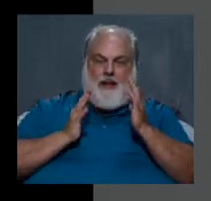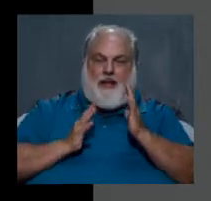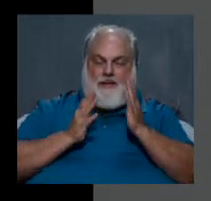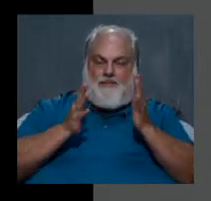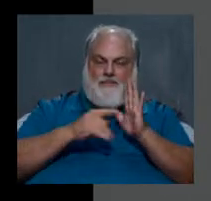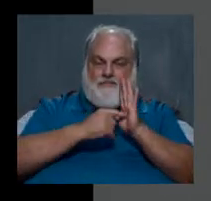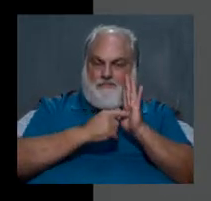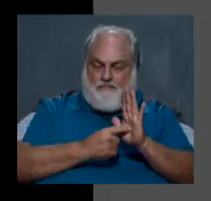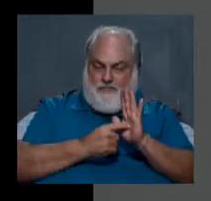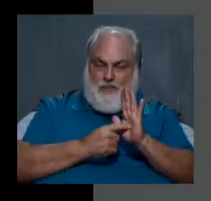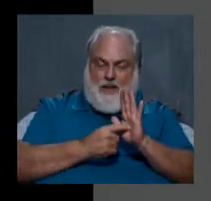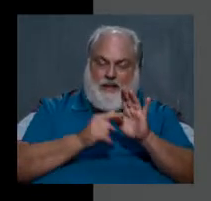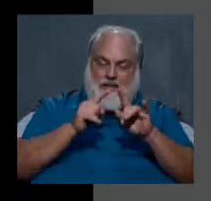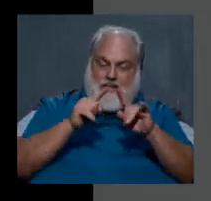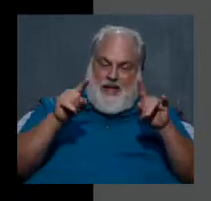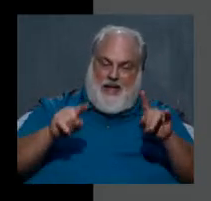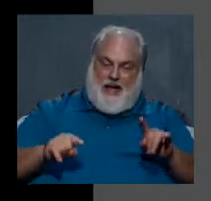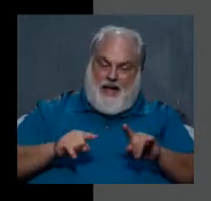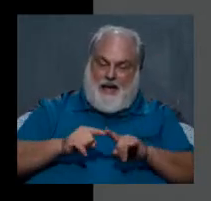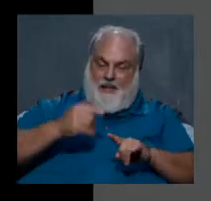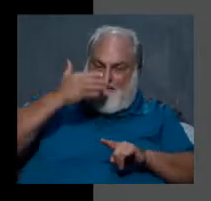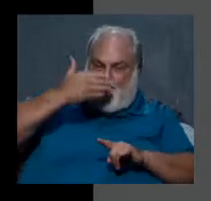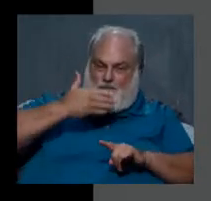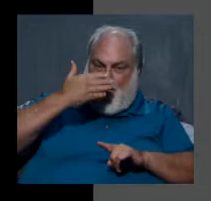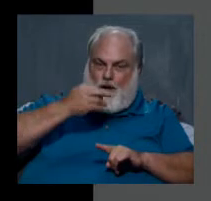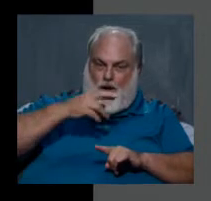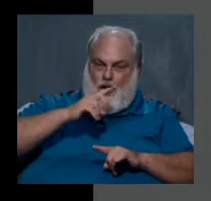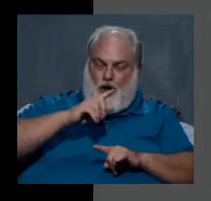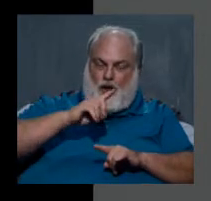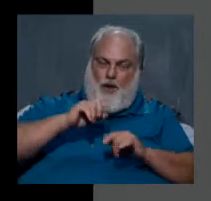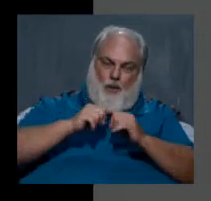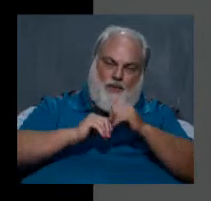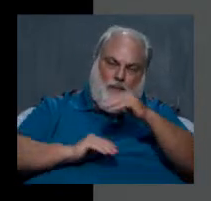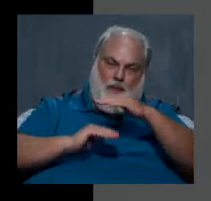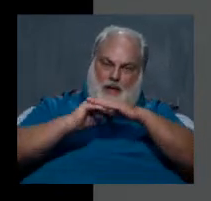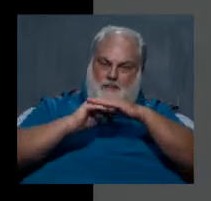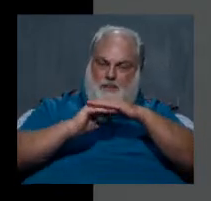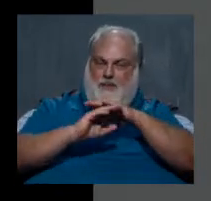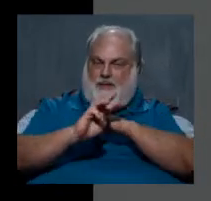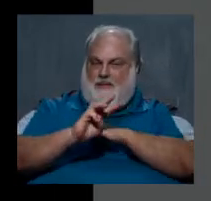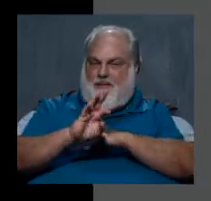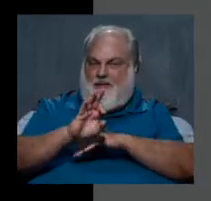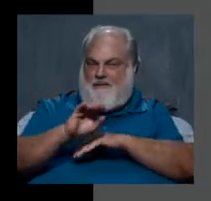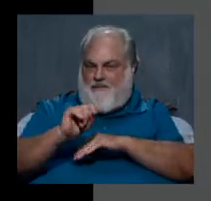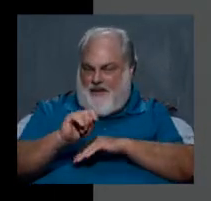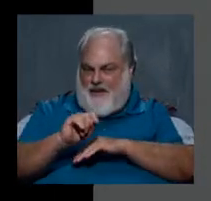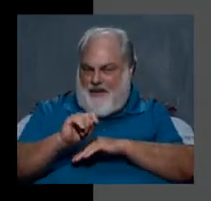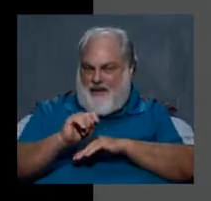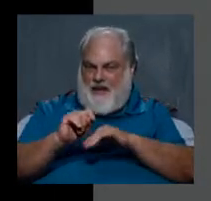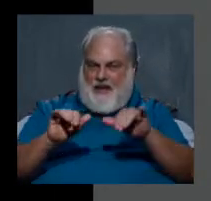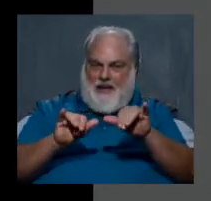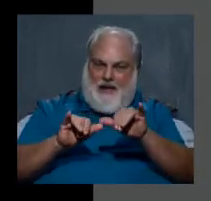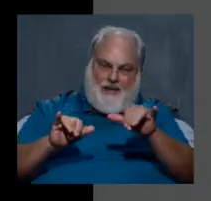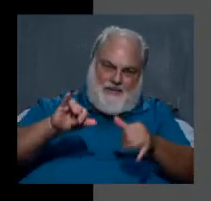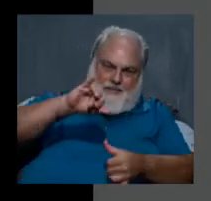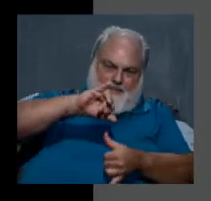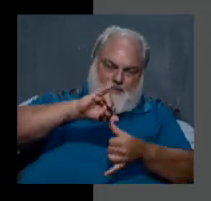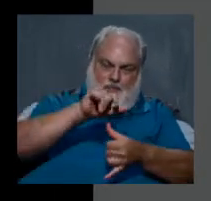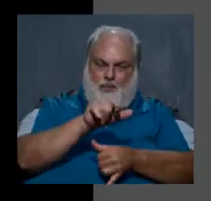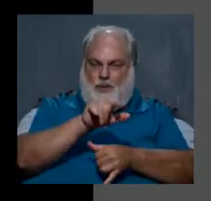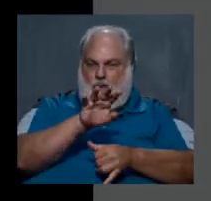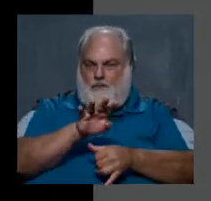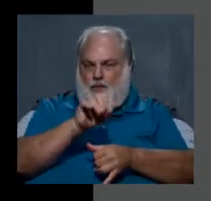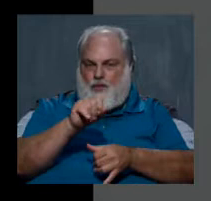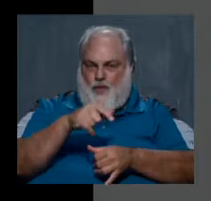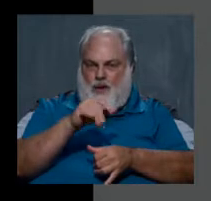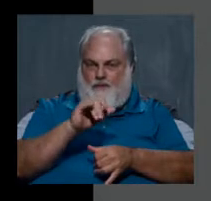indicated signage will be placed within the front yard of the home. The sign is proposed with a maximum height of 6 feet, maximum sign area of 24 square feet.